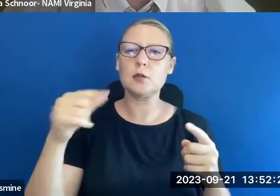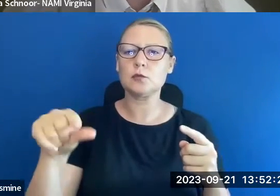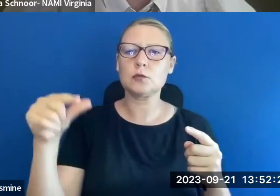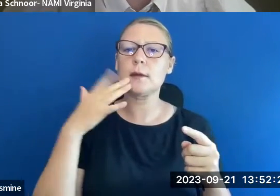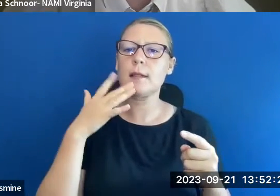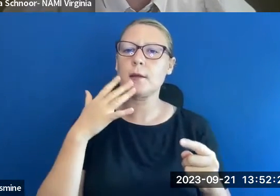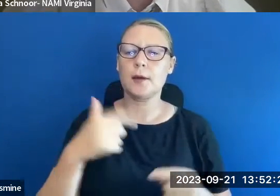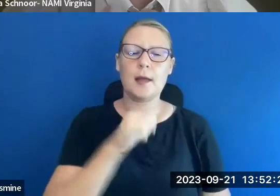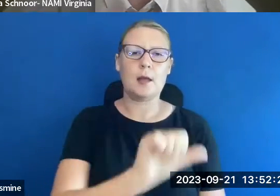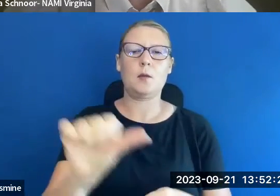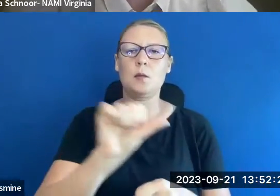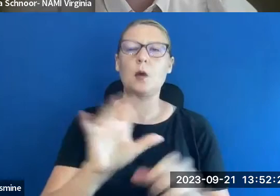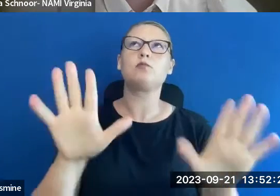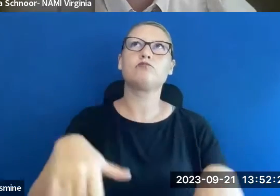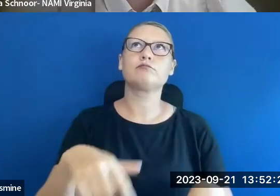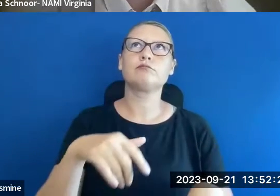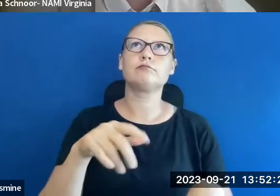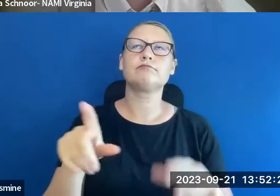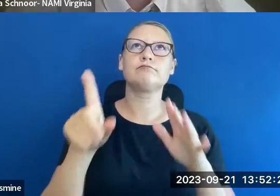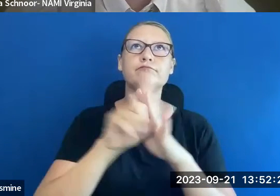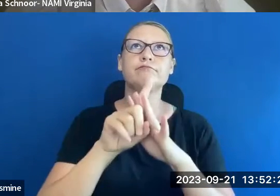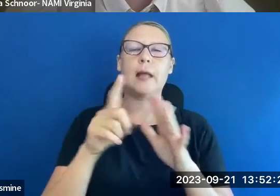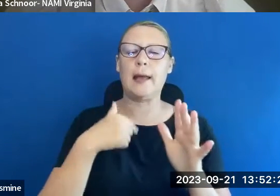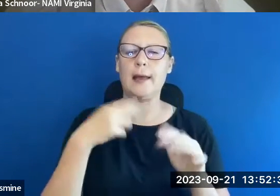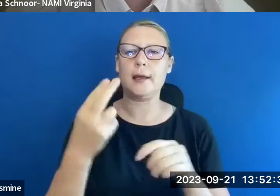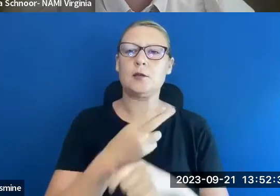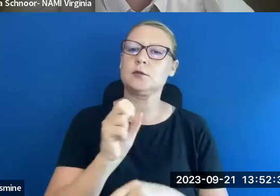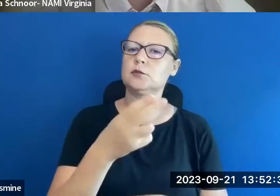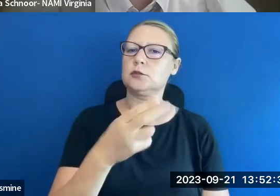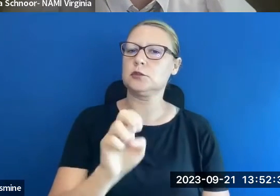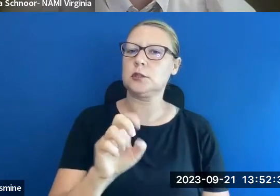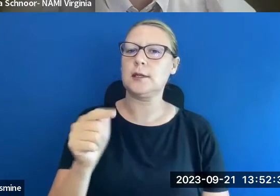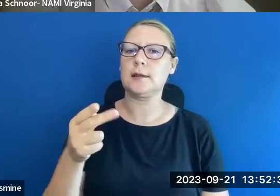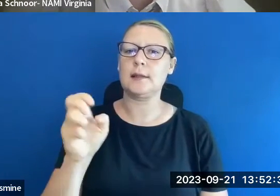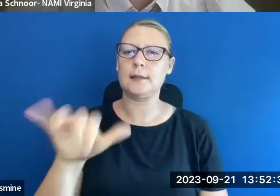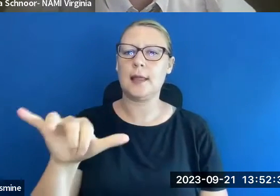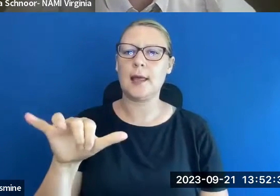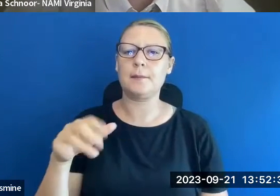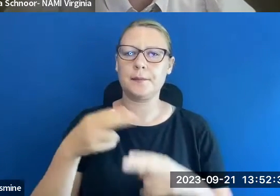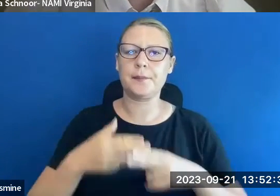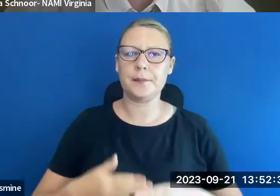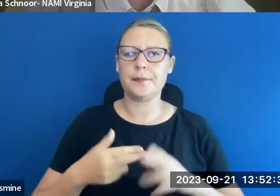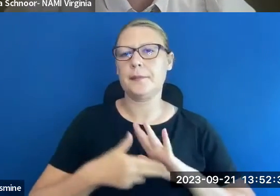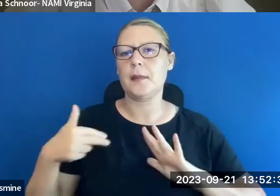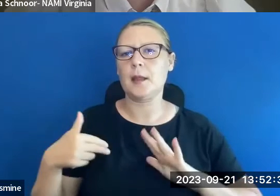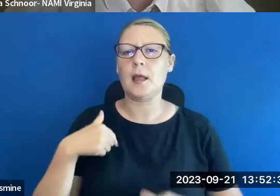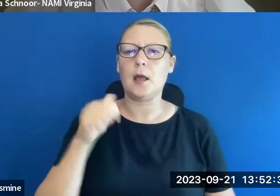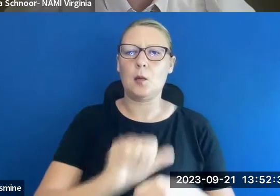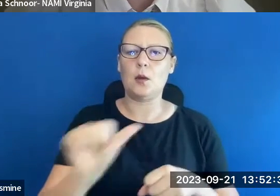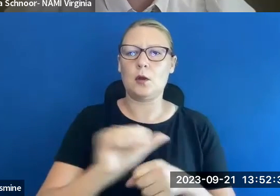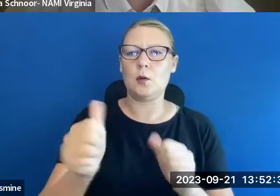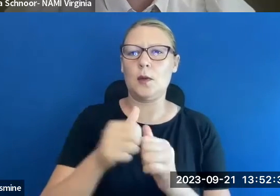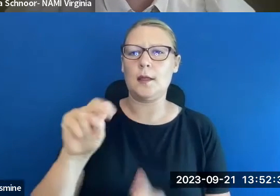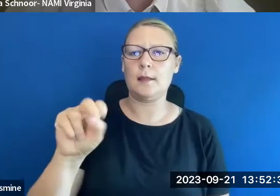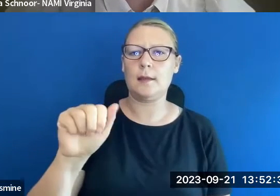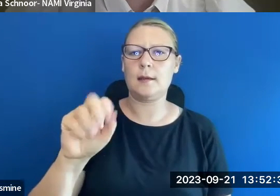And I work with, and I use she, they pronouns. I work with NAMI Virginia. NAMI